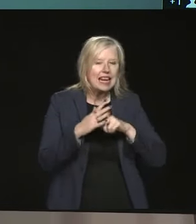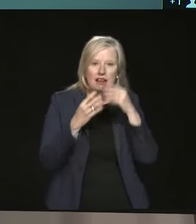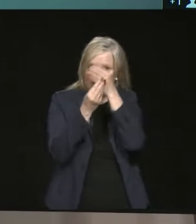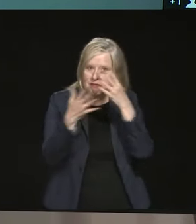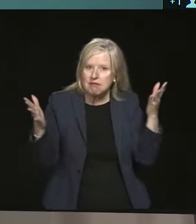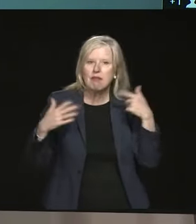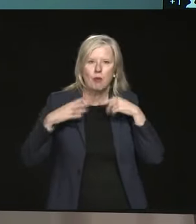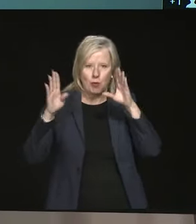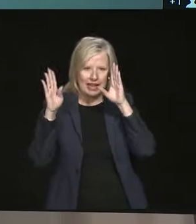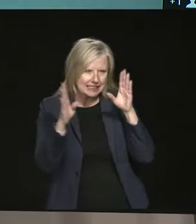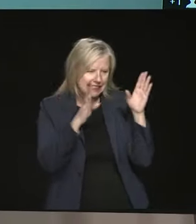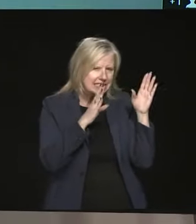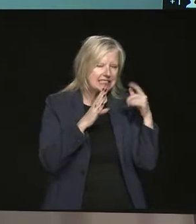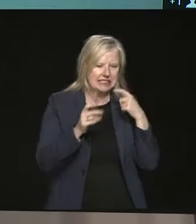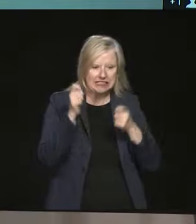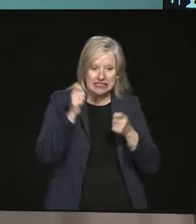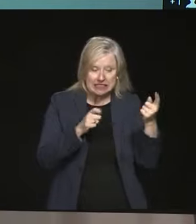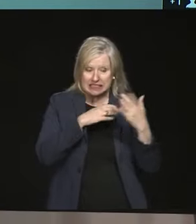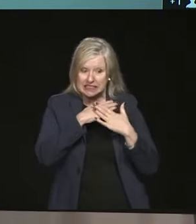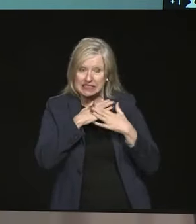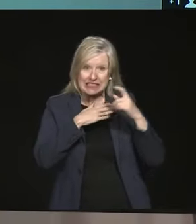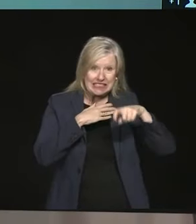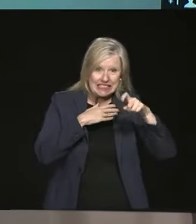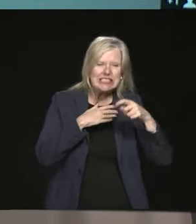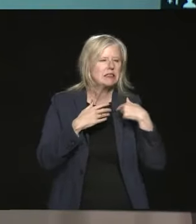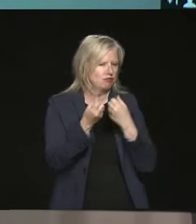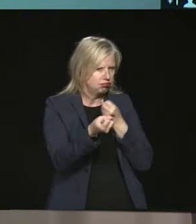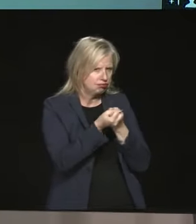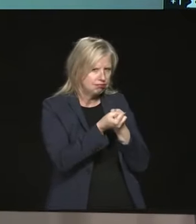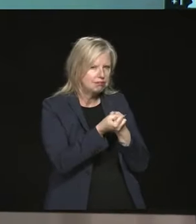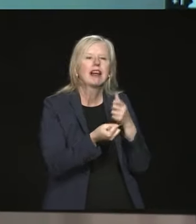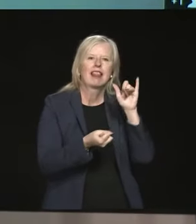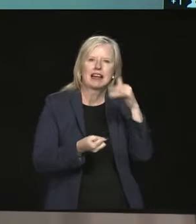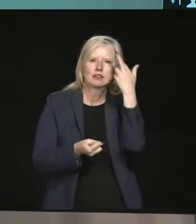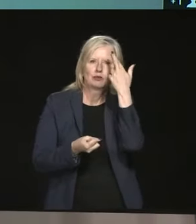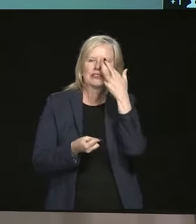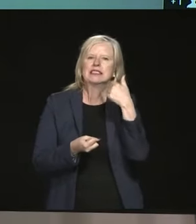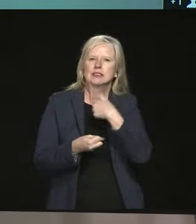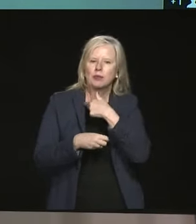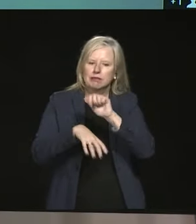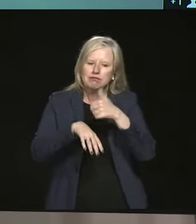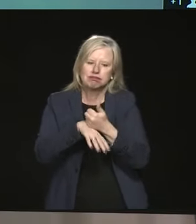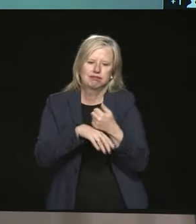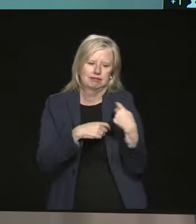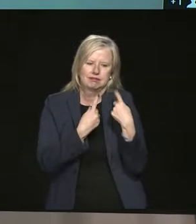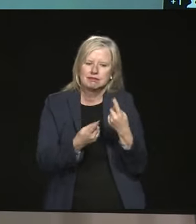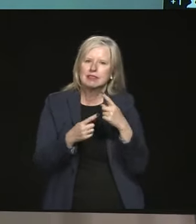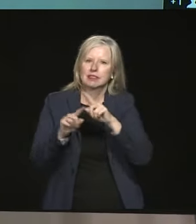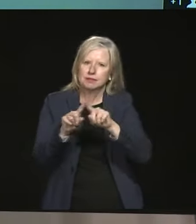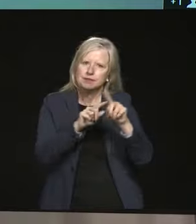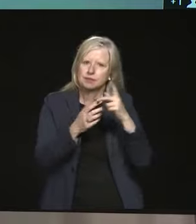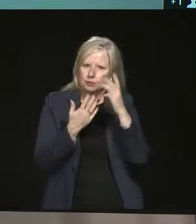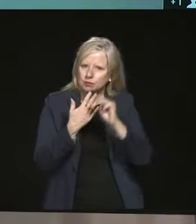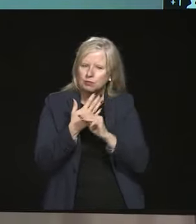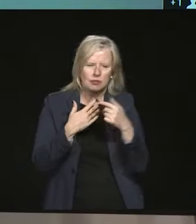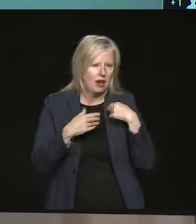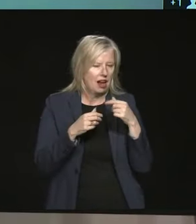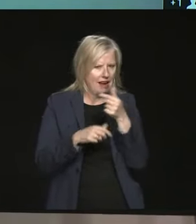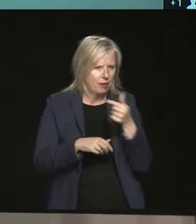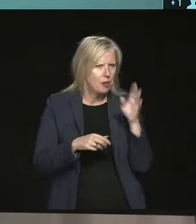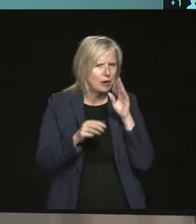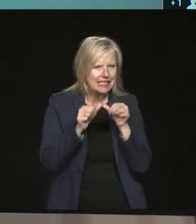us. This is why what we've done and what our government has done will continue until we get to the other side of